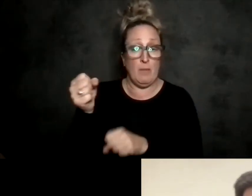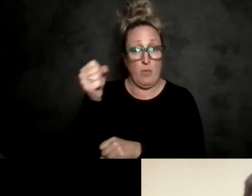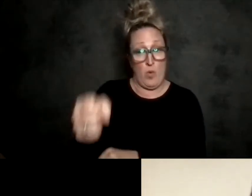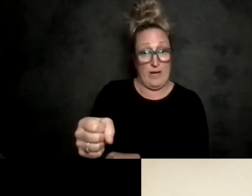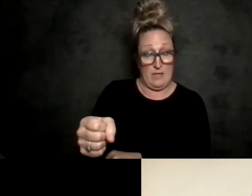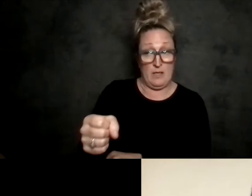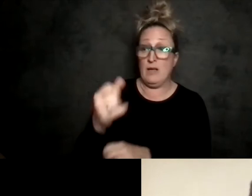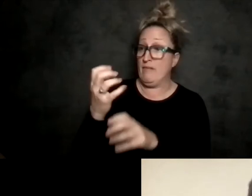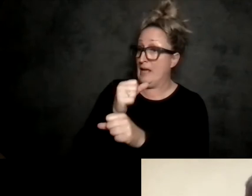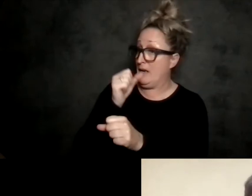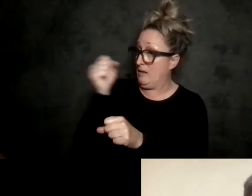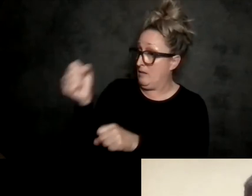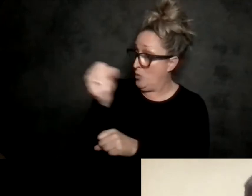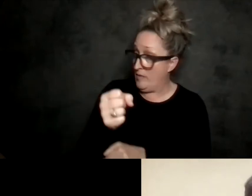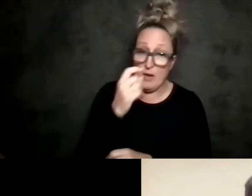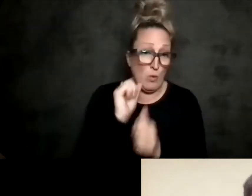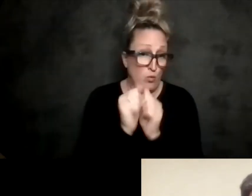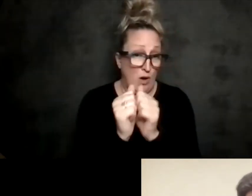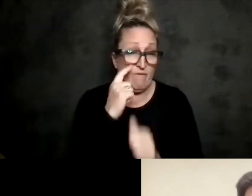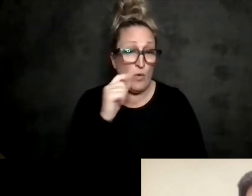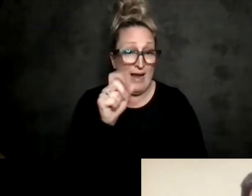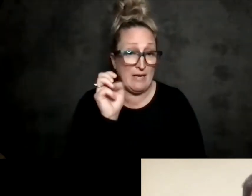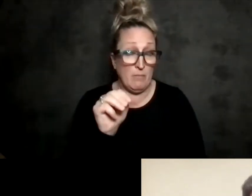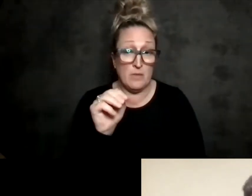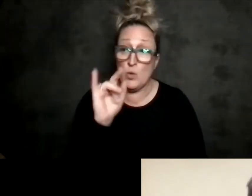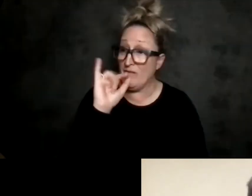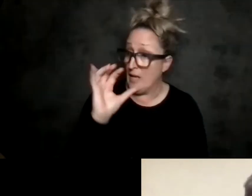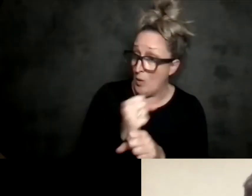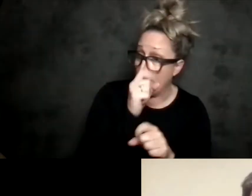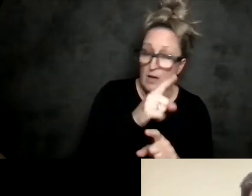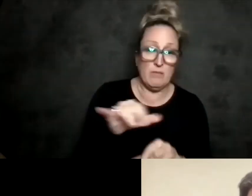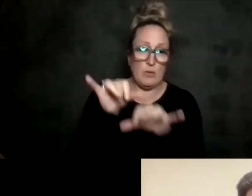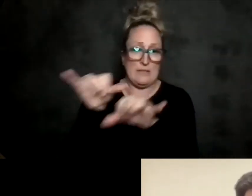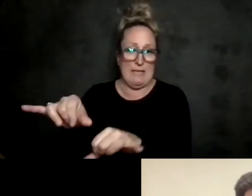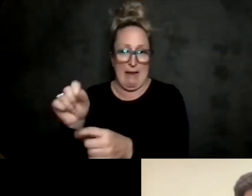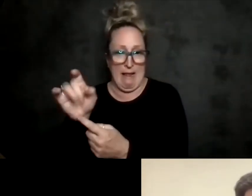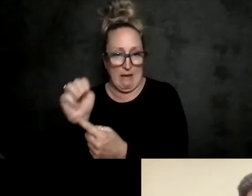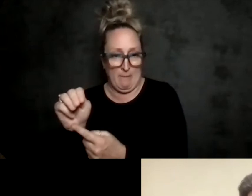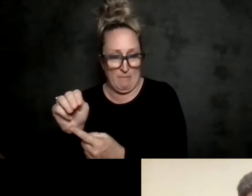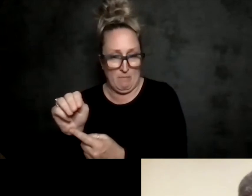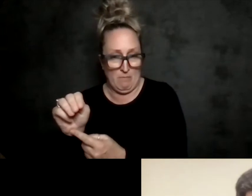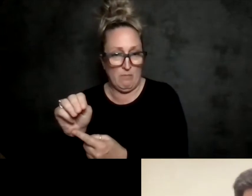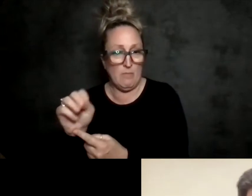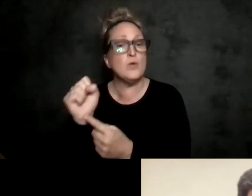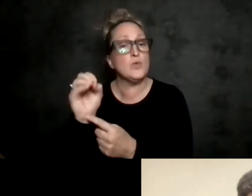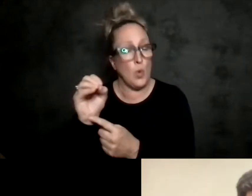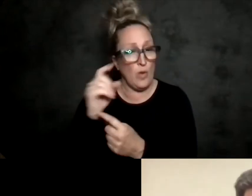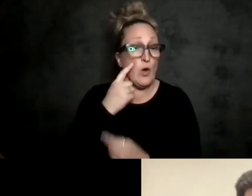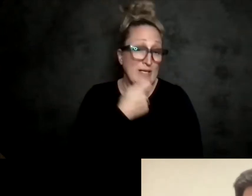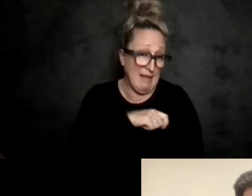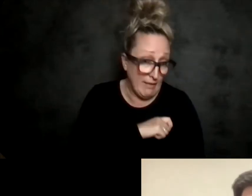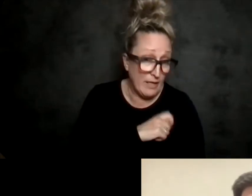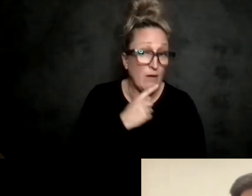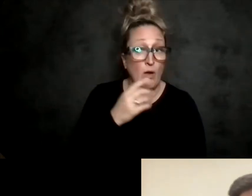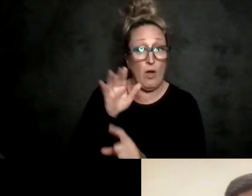they have their appointment, they'll run for ADEMs. So if they win the ADEMs, they'll remain an ADEM, so that way they are a delegate on